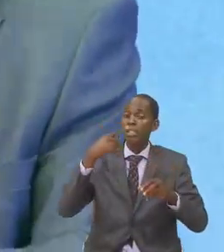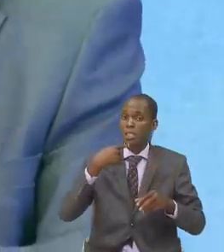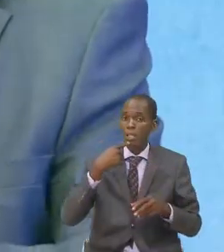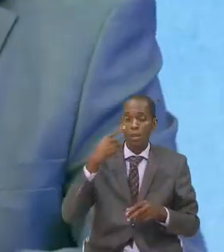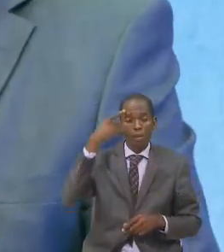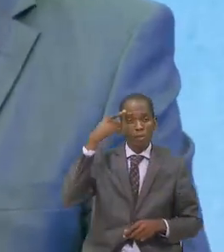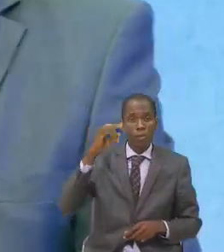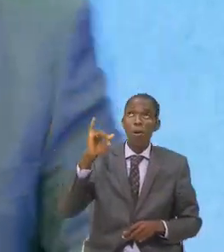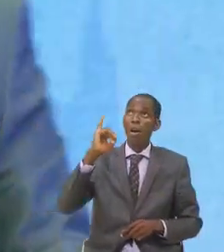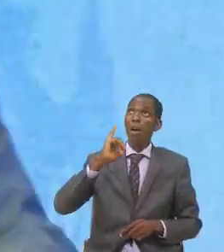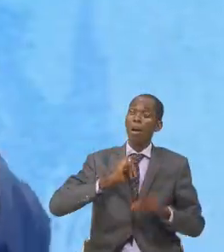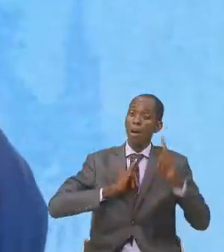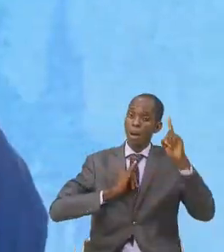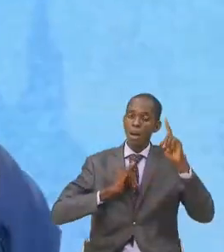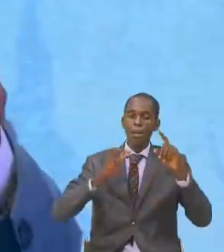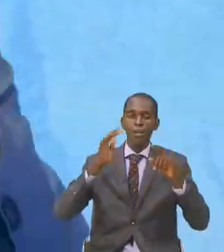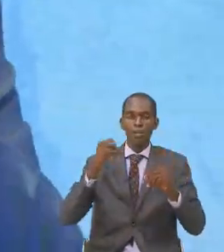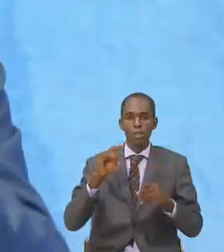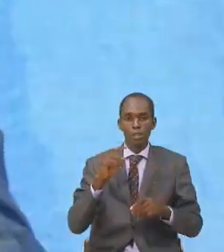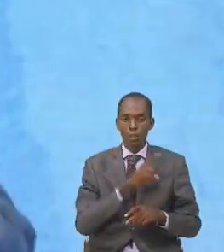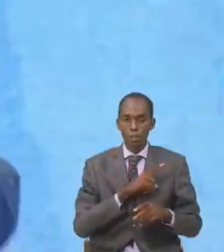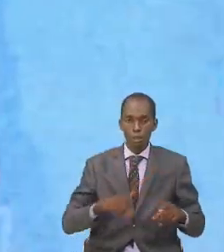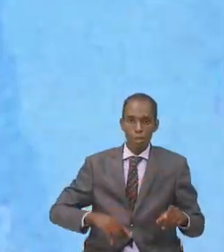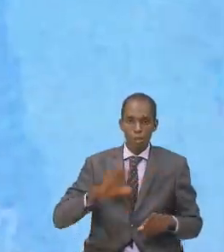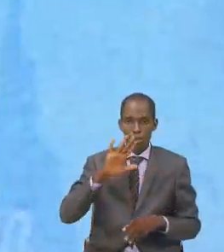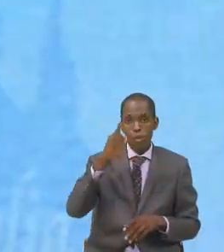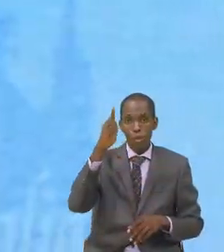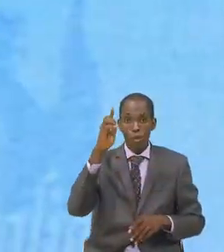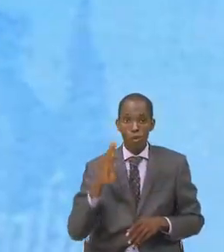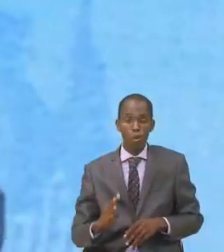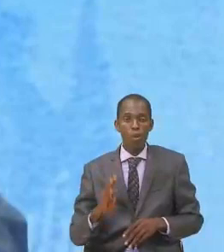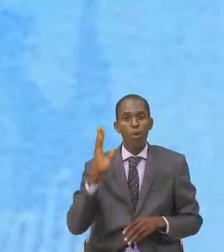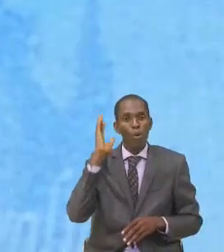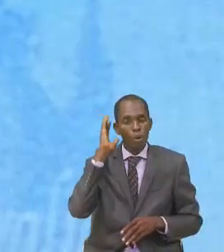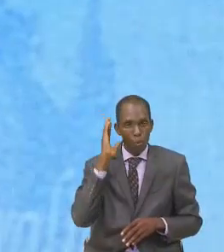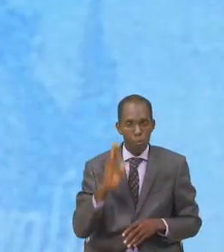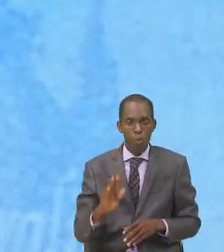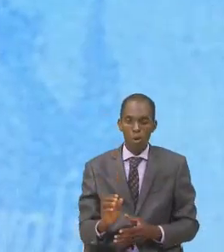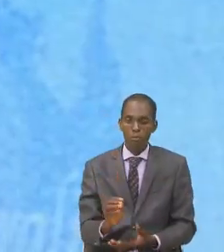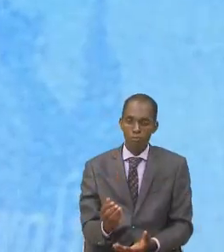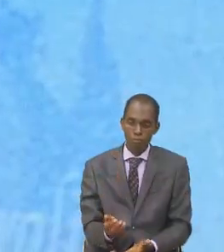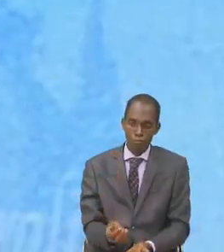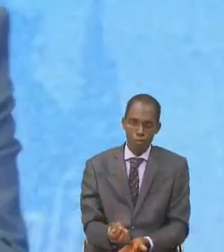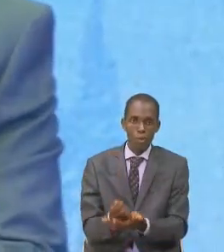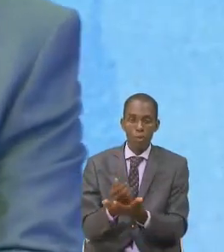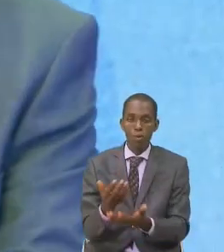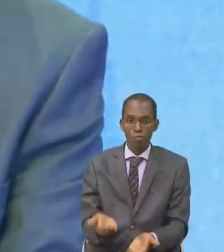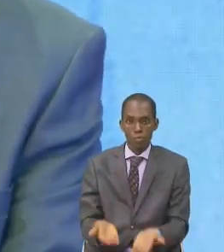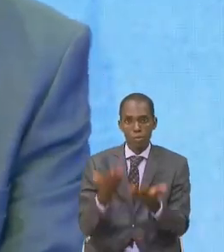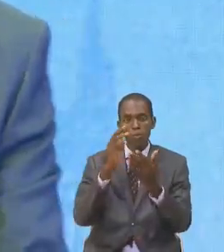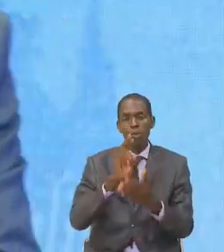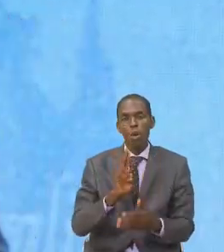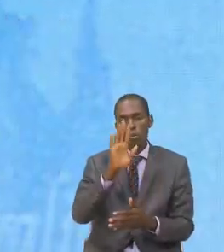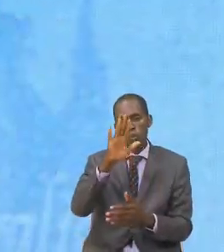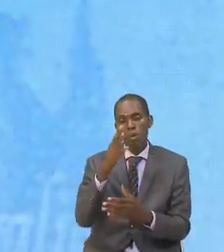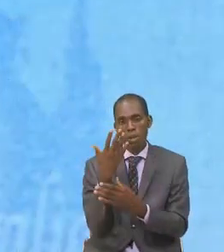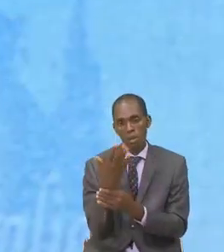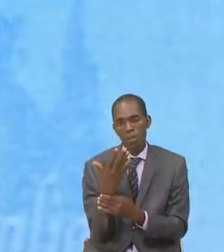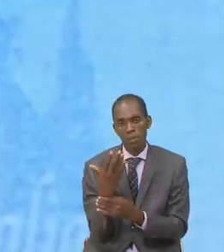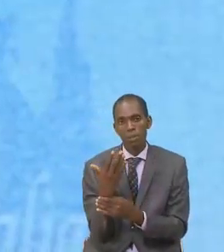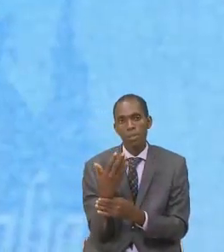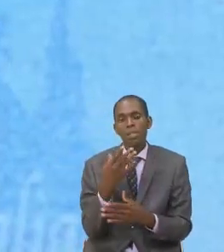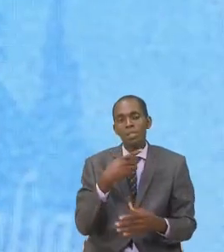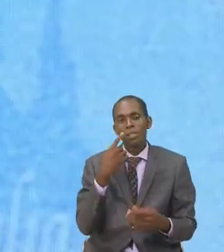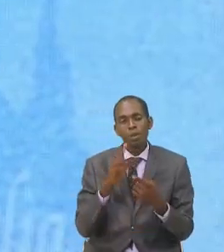sin and you abandon Satan, he says, for I, the Lord, thy God, will hold thy